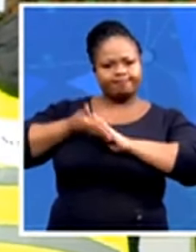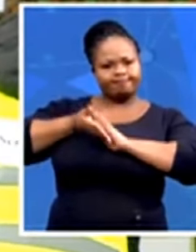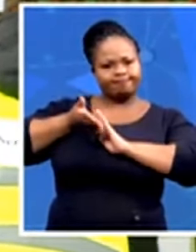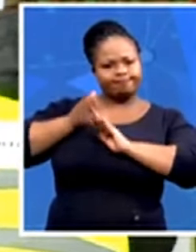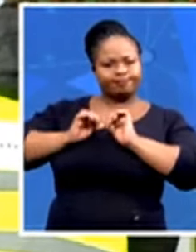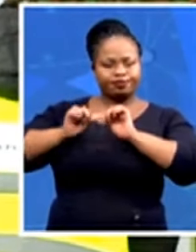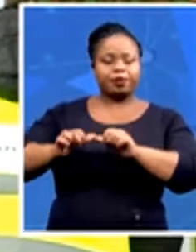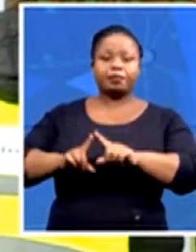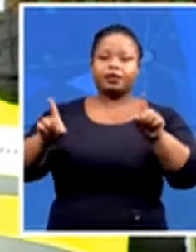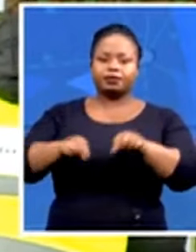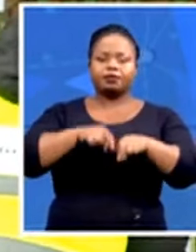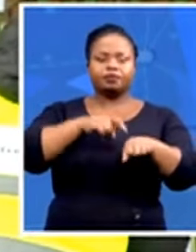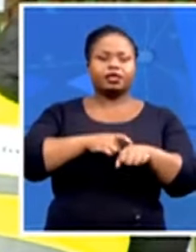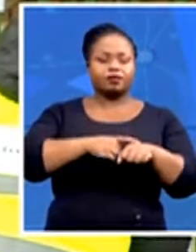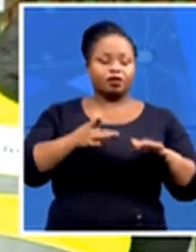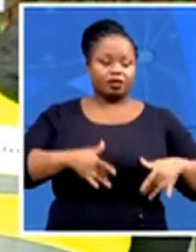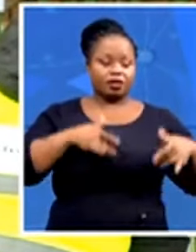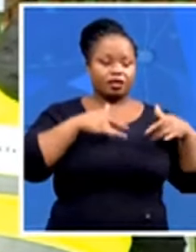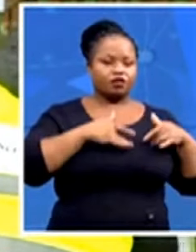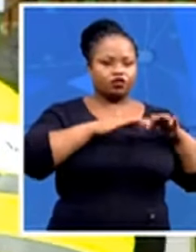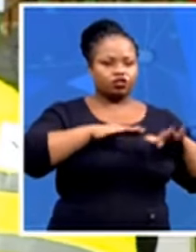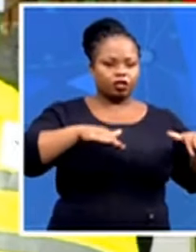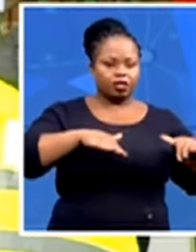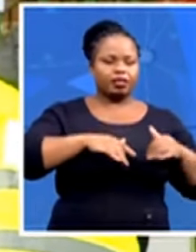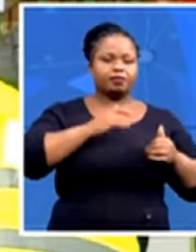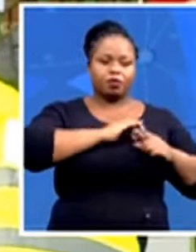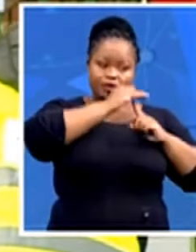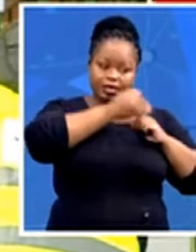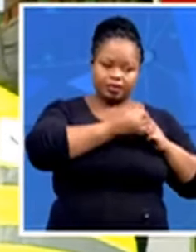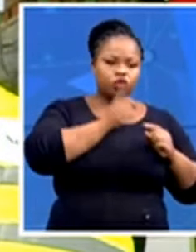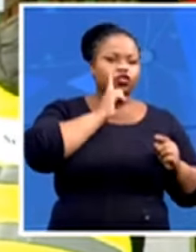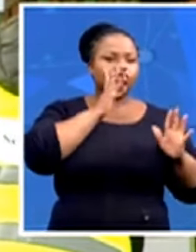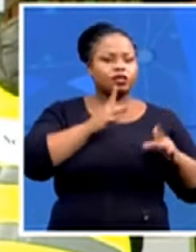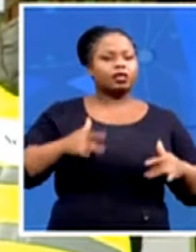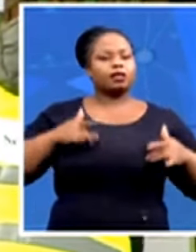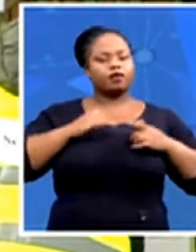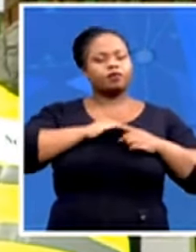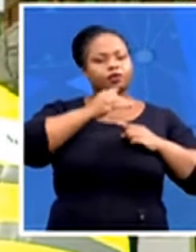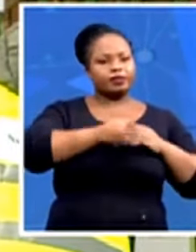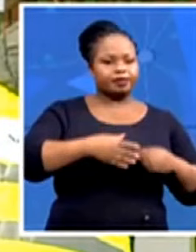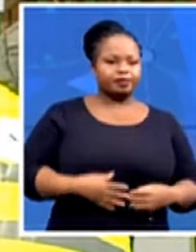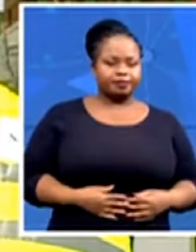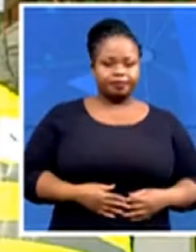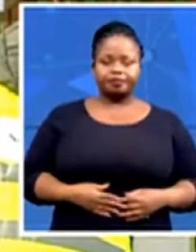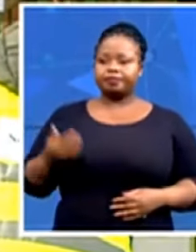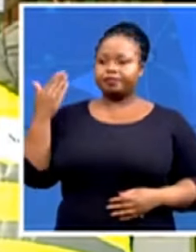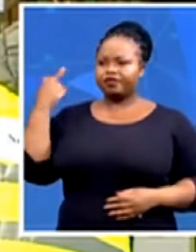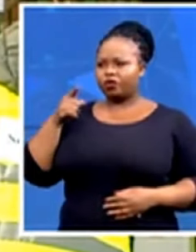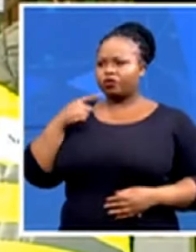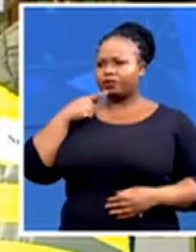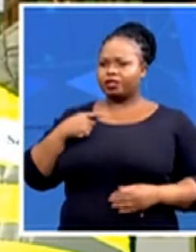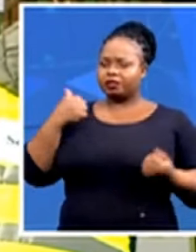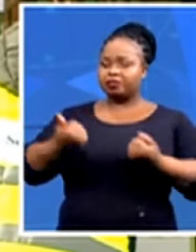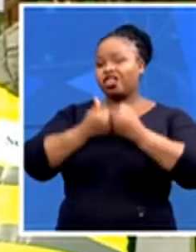lives of our learners and our teachers. You've also mentioned the issue, or rather challenges that you've been facing. We